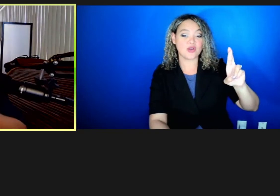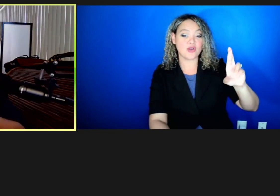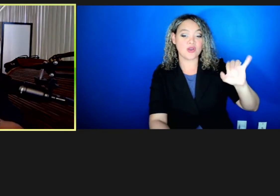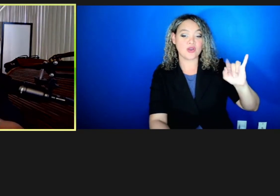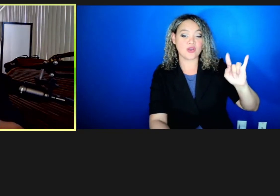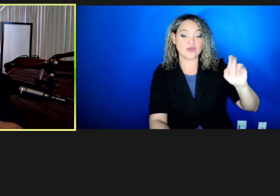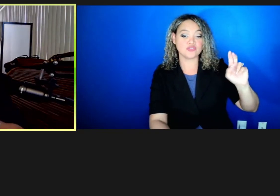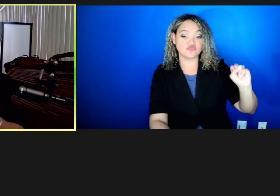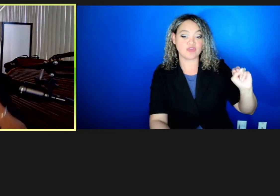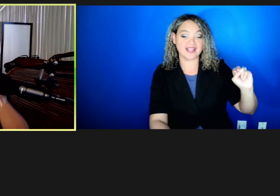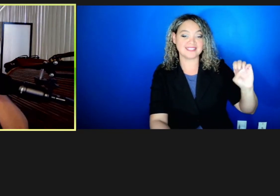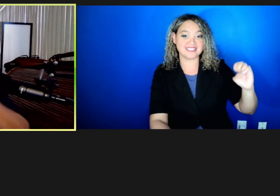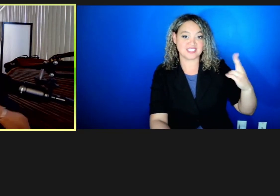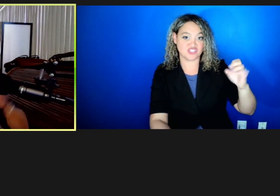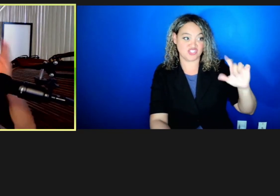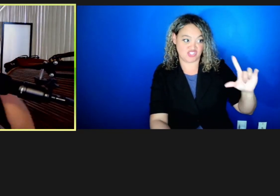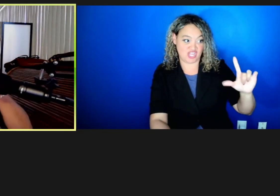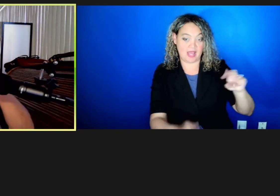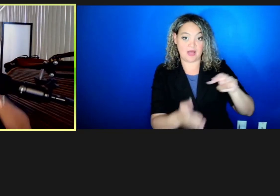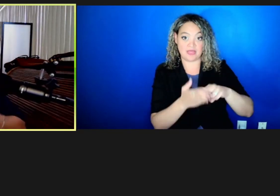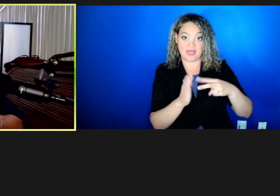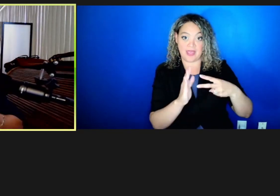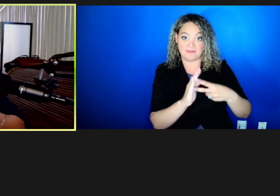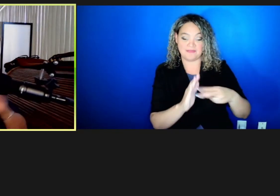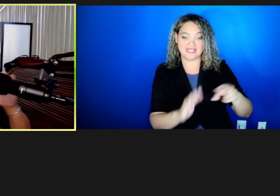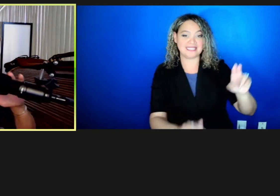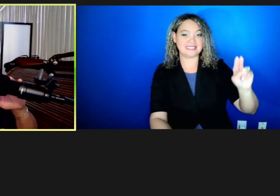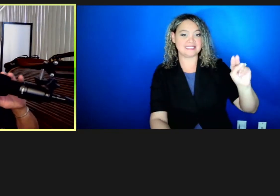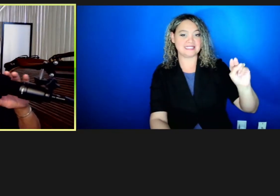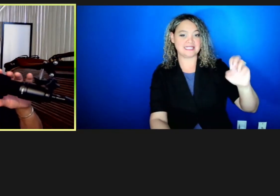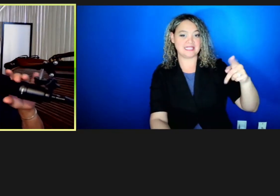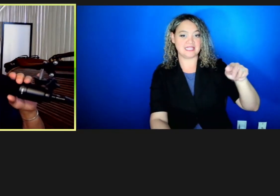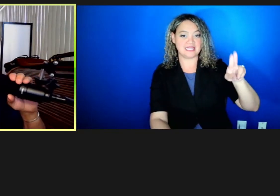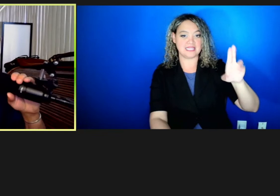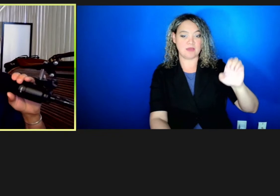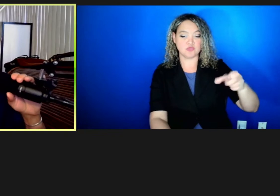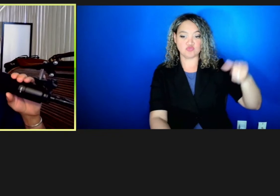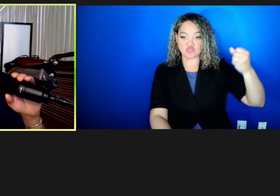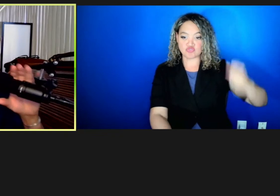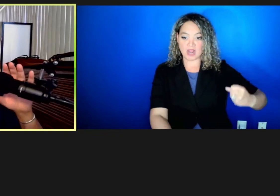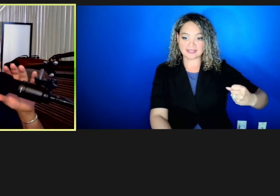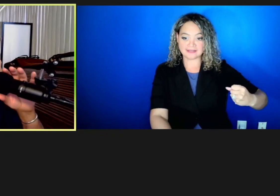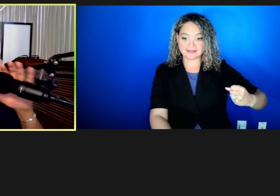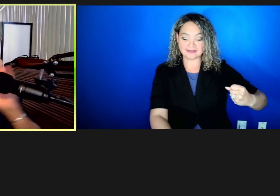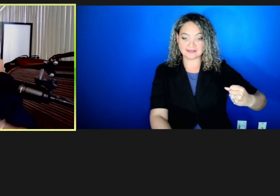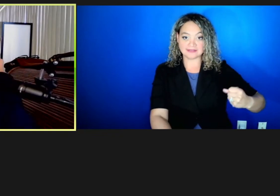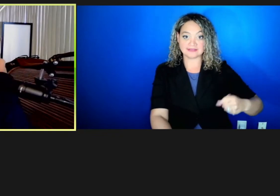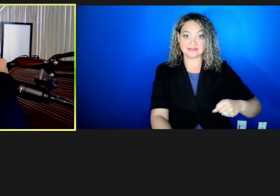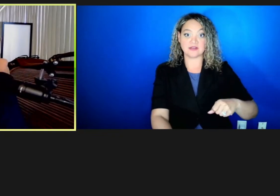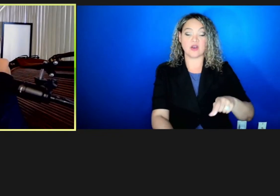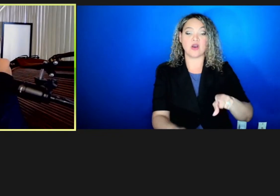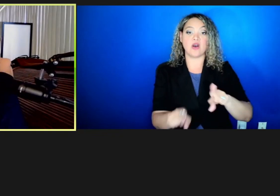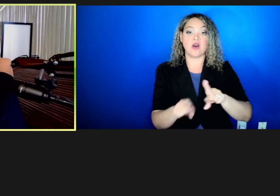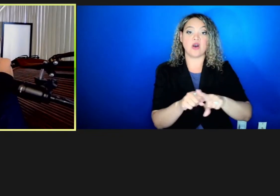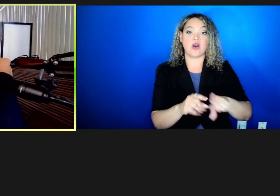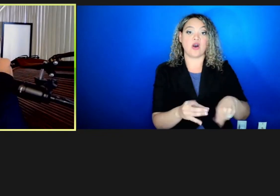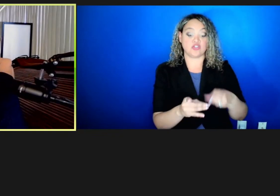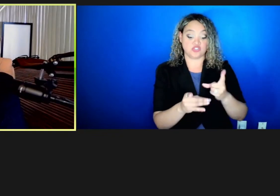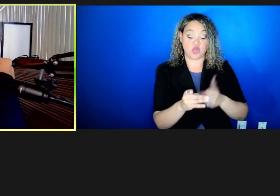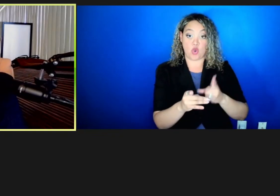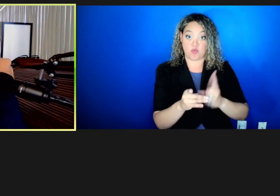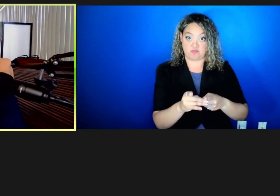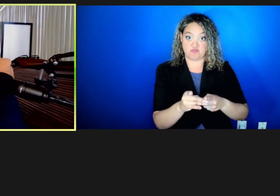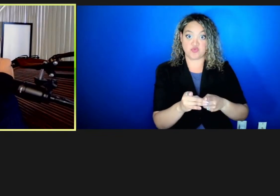called the Triton shell, as in Neptune's Triton. Okay. And Buddhist priests would blow the conch shells at